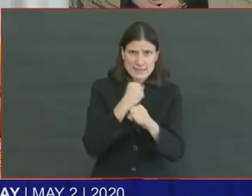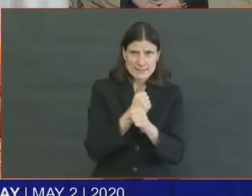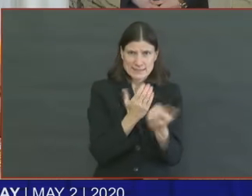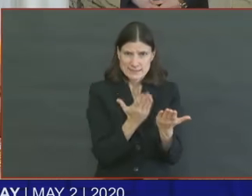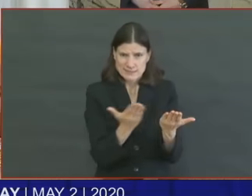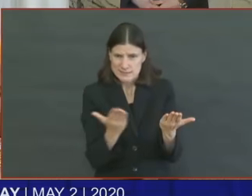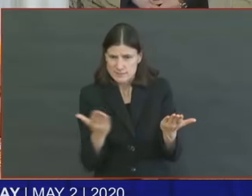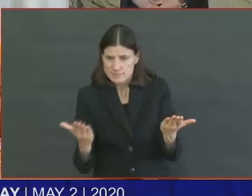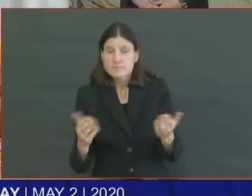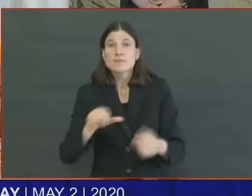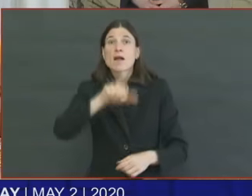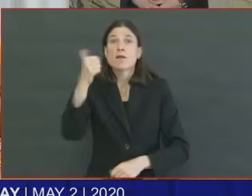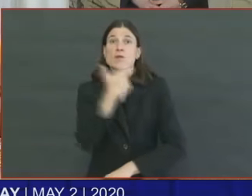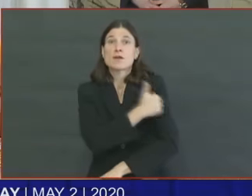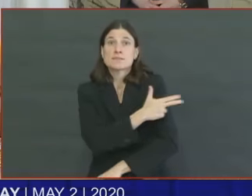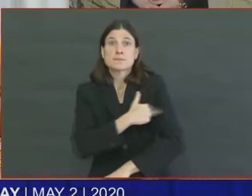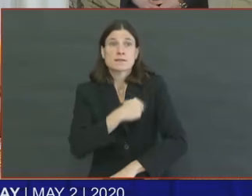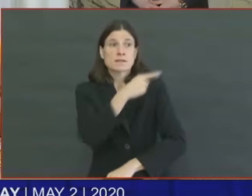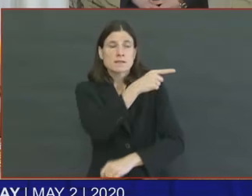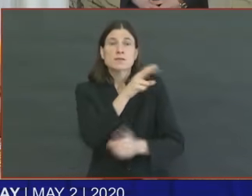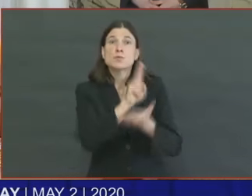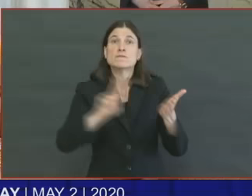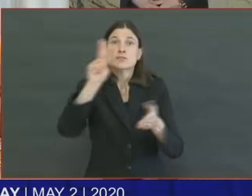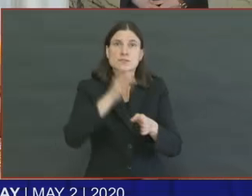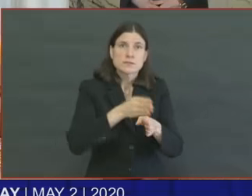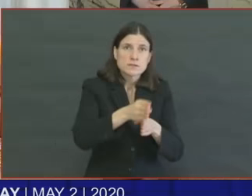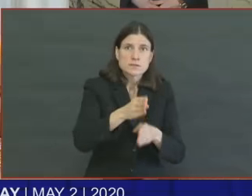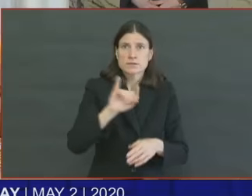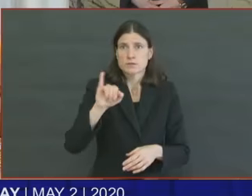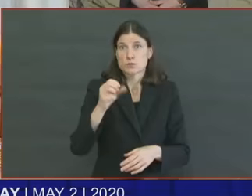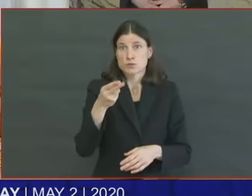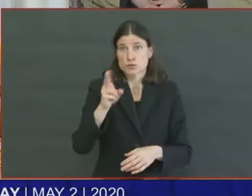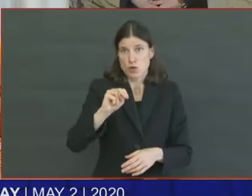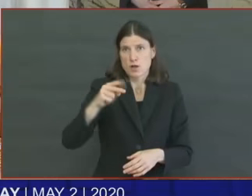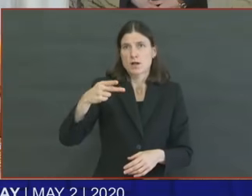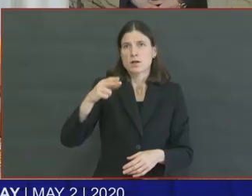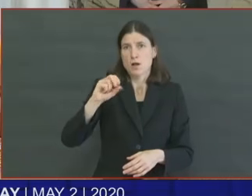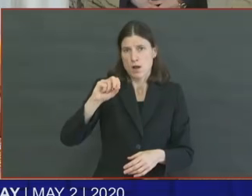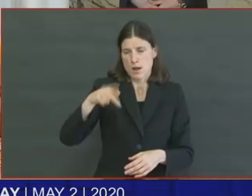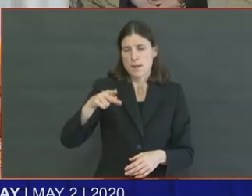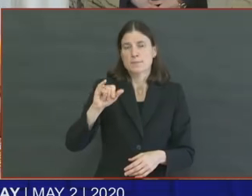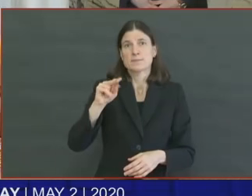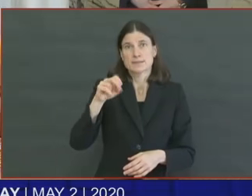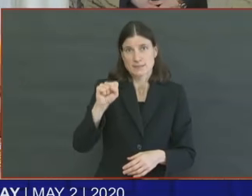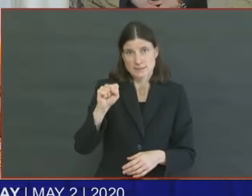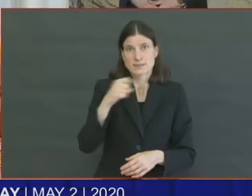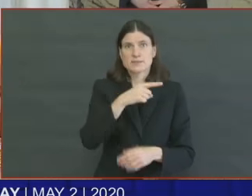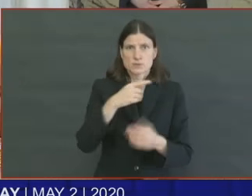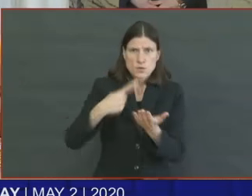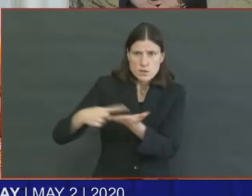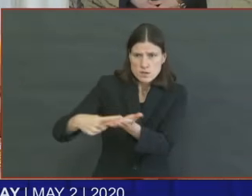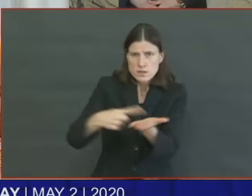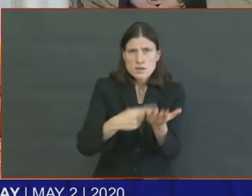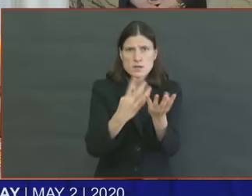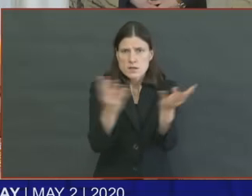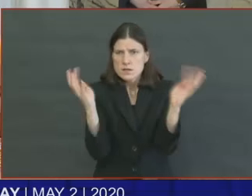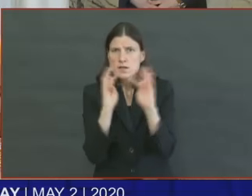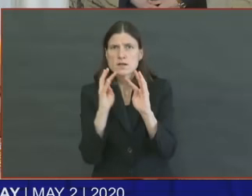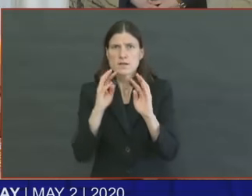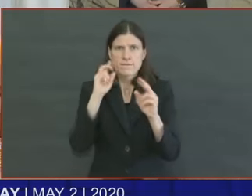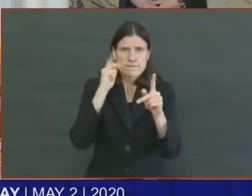trying to be as smart as possible to continually update our model based on our best estimates at the